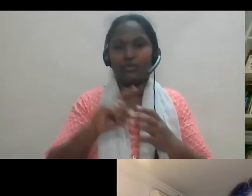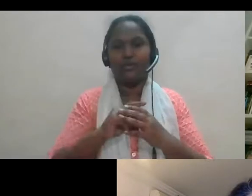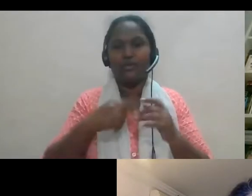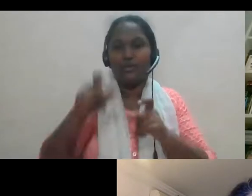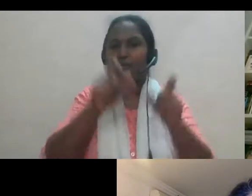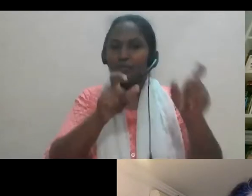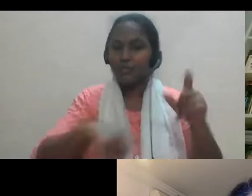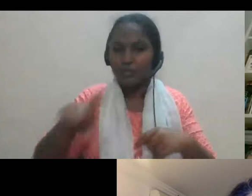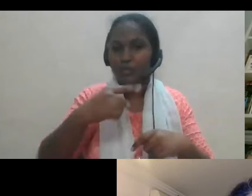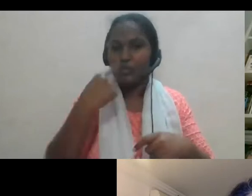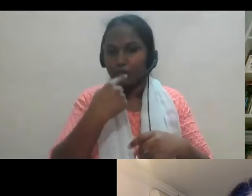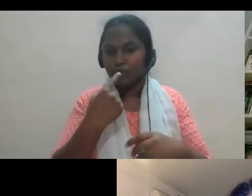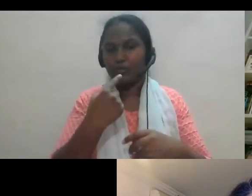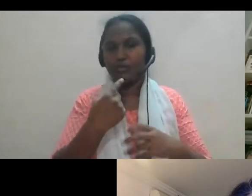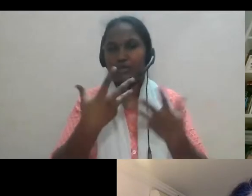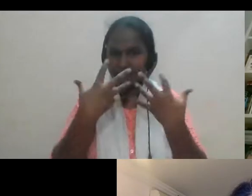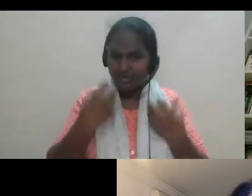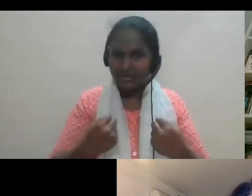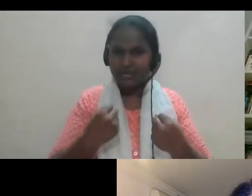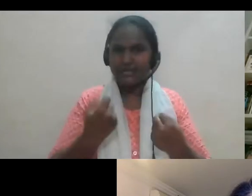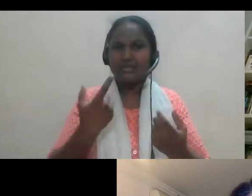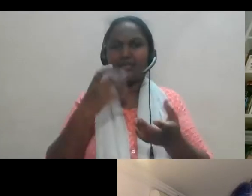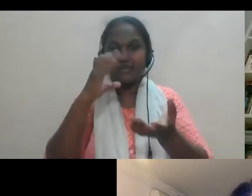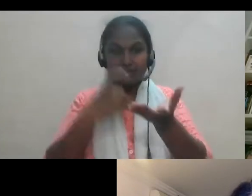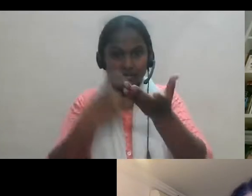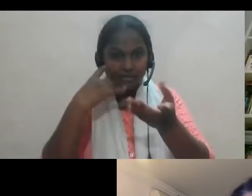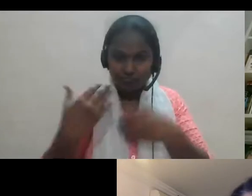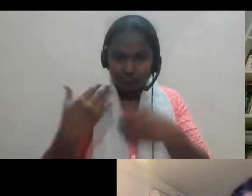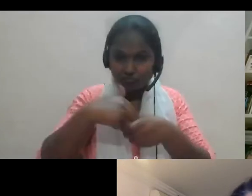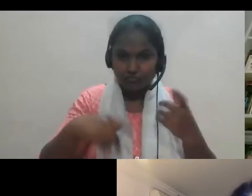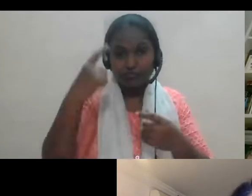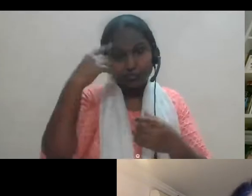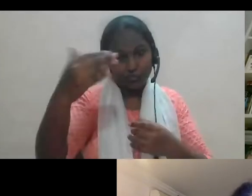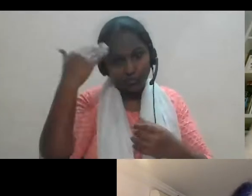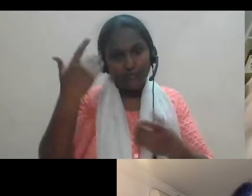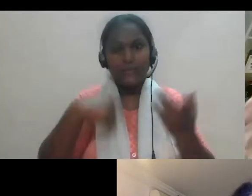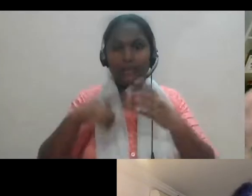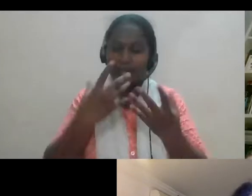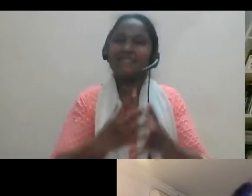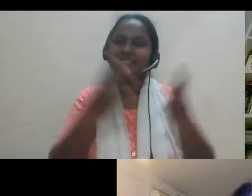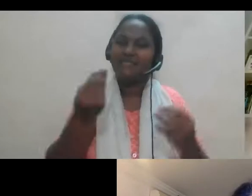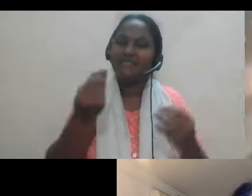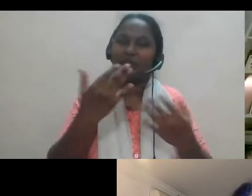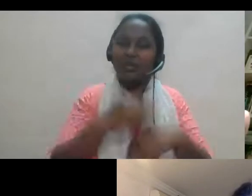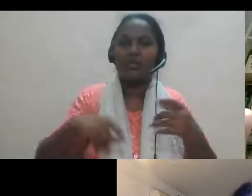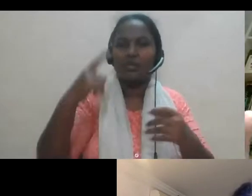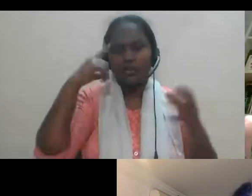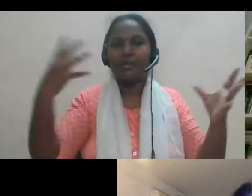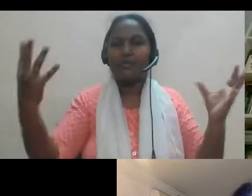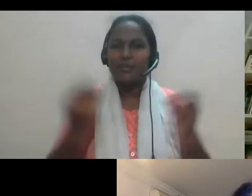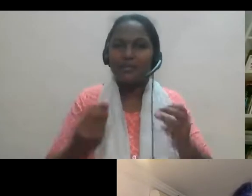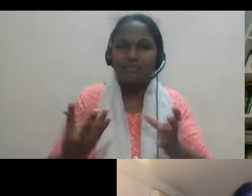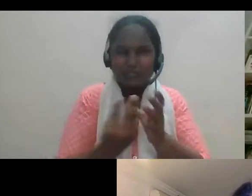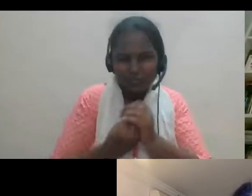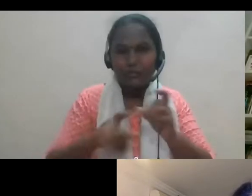people who have the autistic spectrum. And, you know, that was also something that we could bring closer to